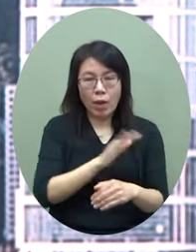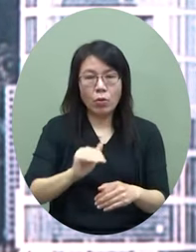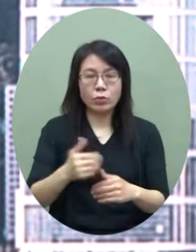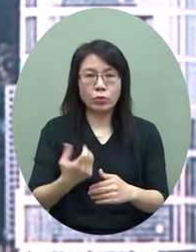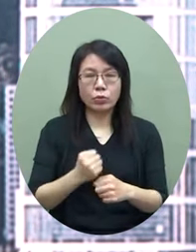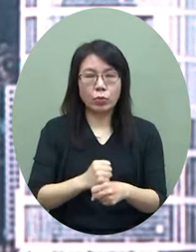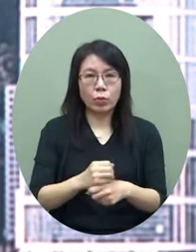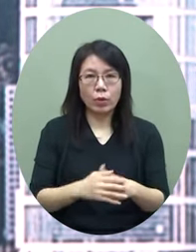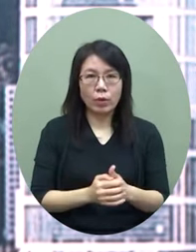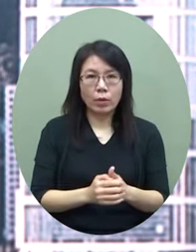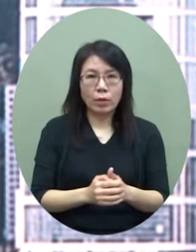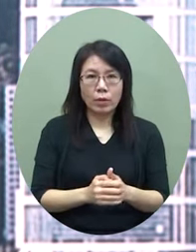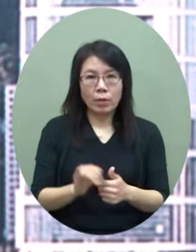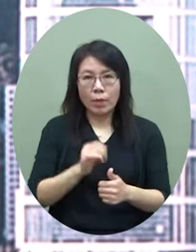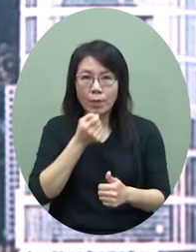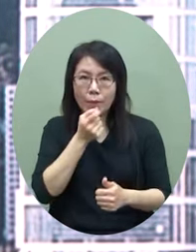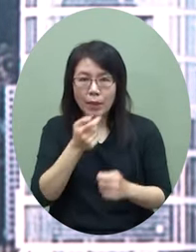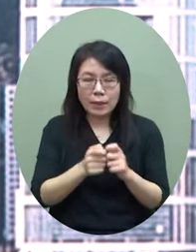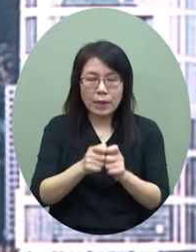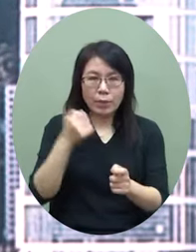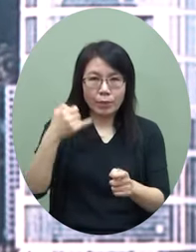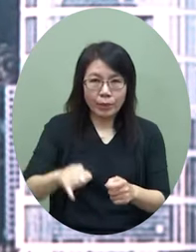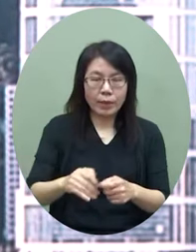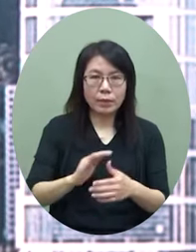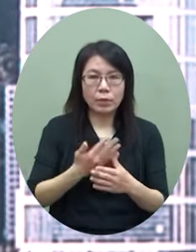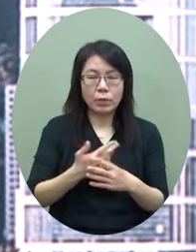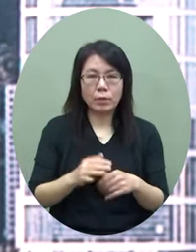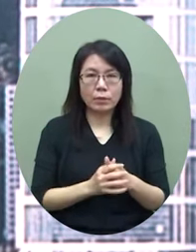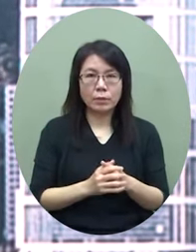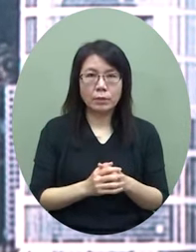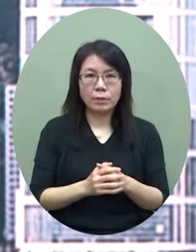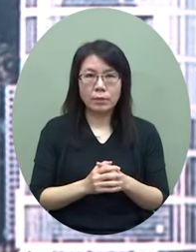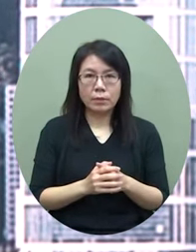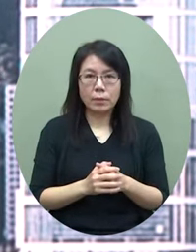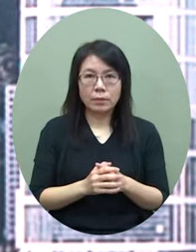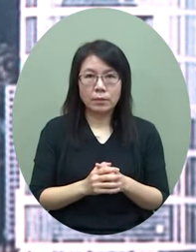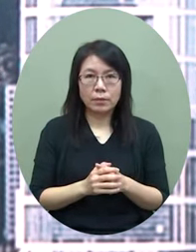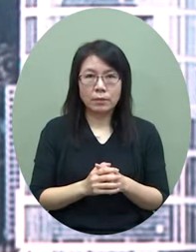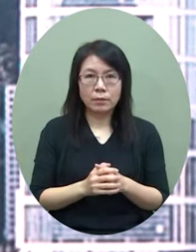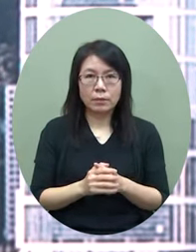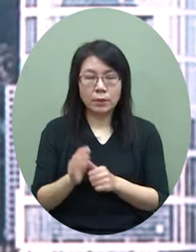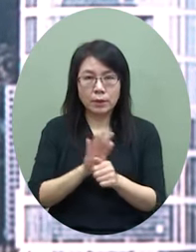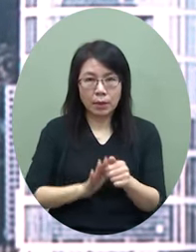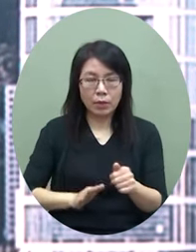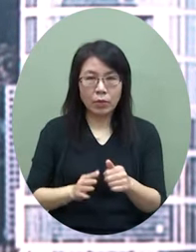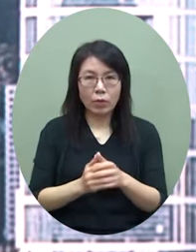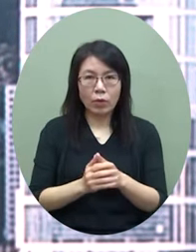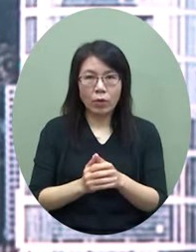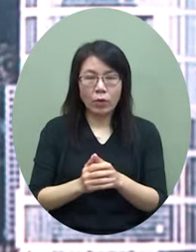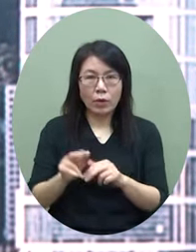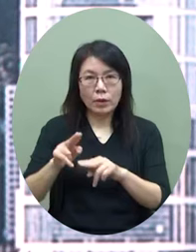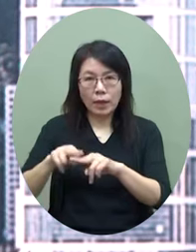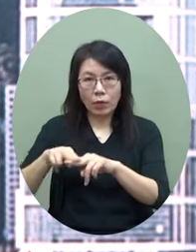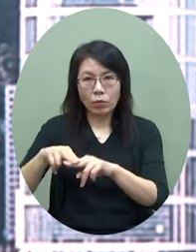detailsbecause that would be preemptingconsiderations and decisions by theCentral People's Governmentbut